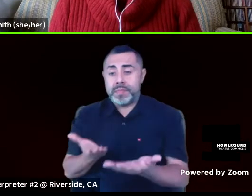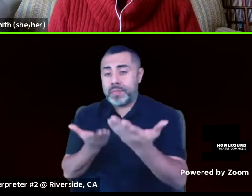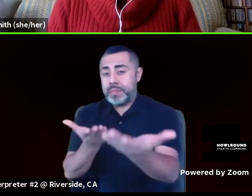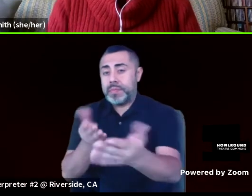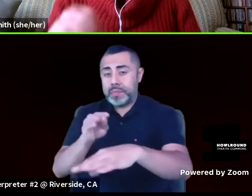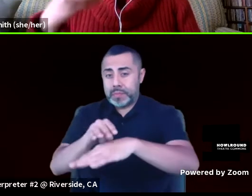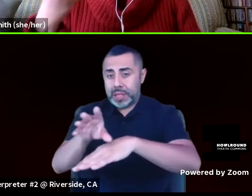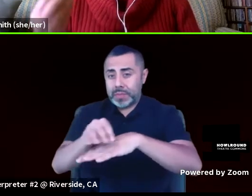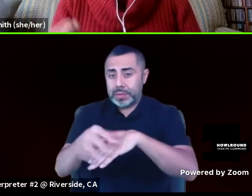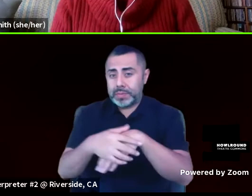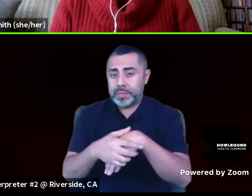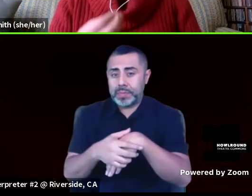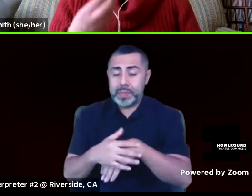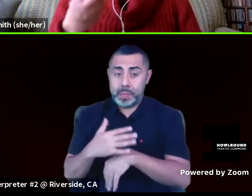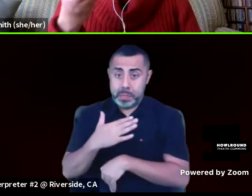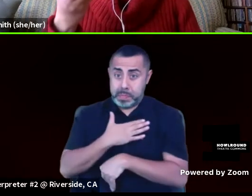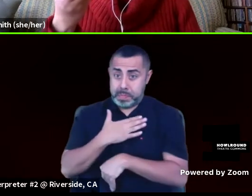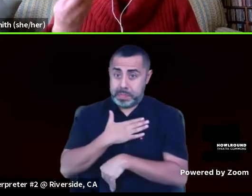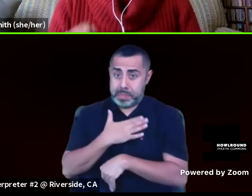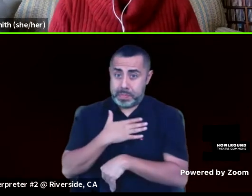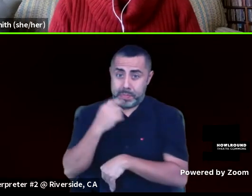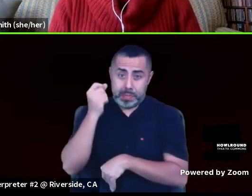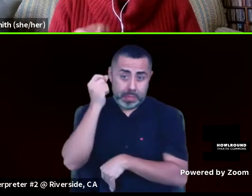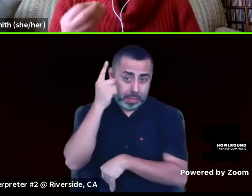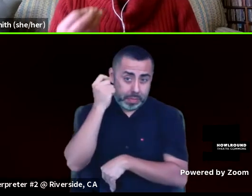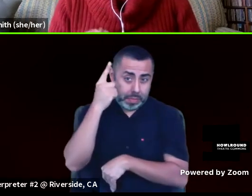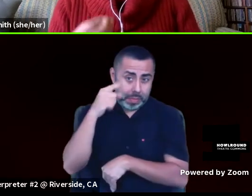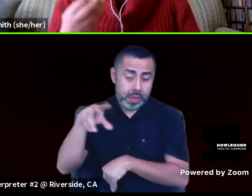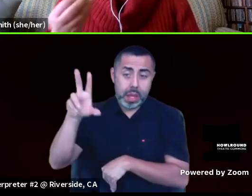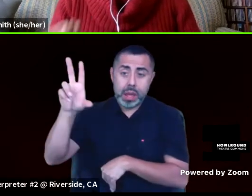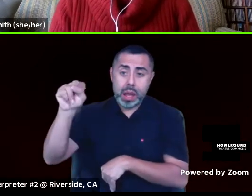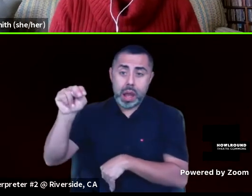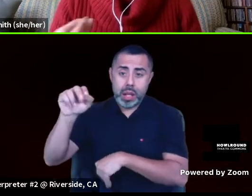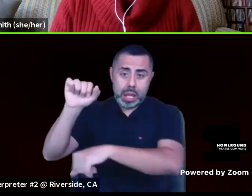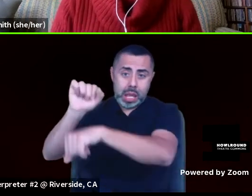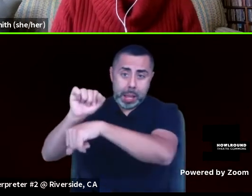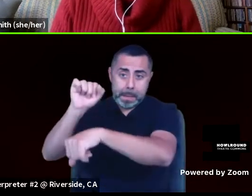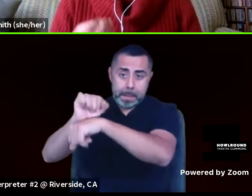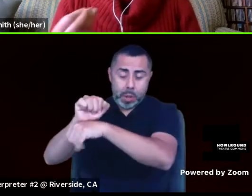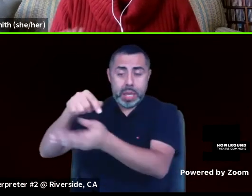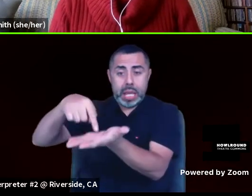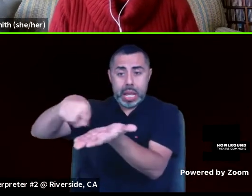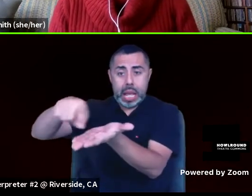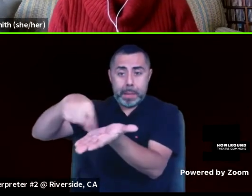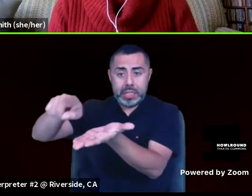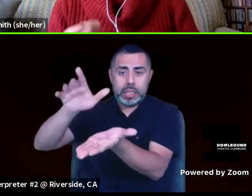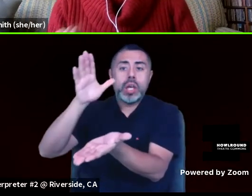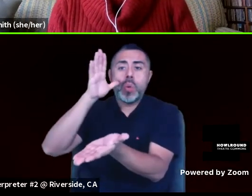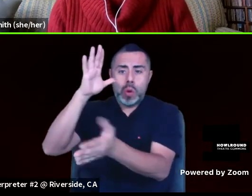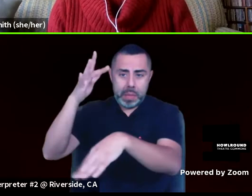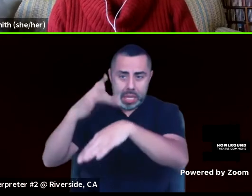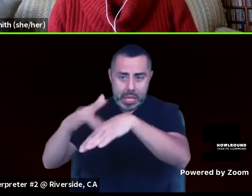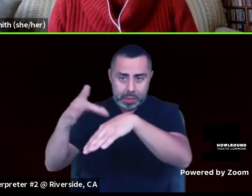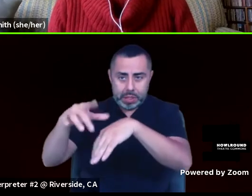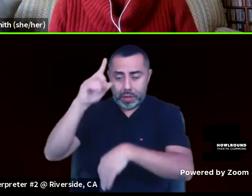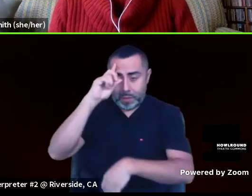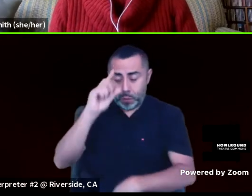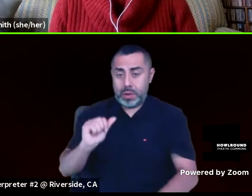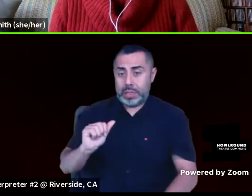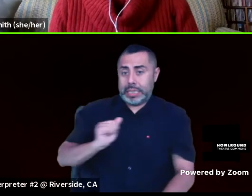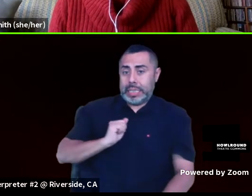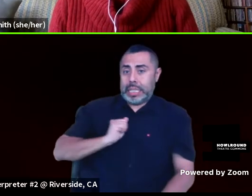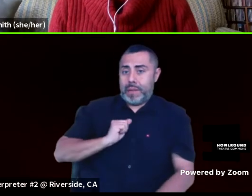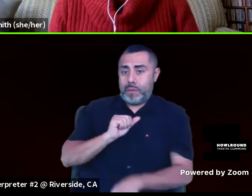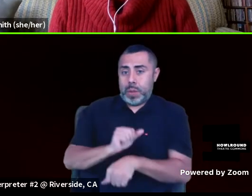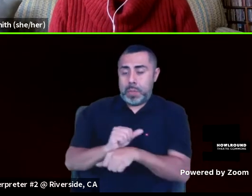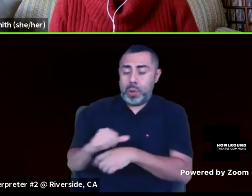that unemployment compensation will be available to self-employed 1099 people. And